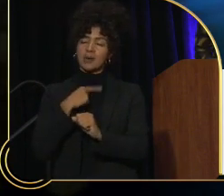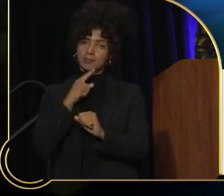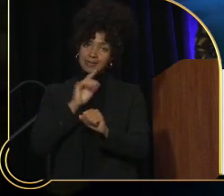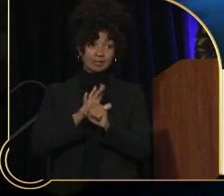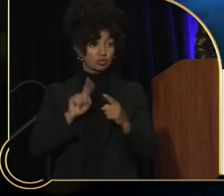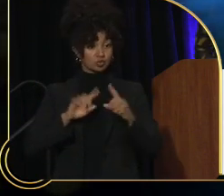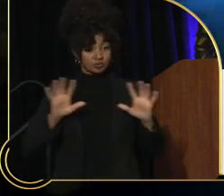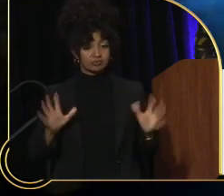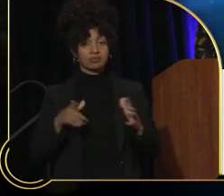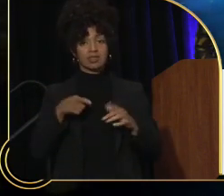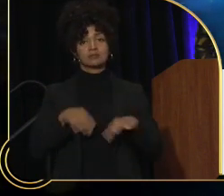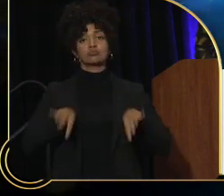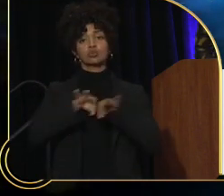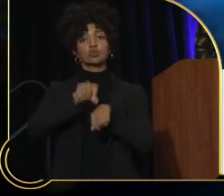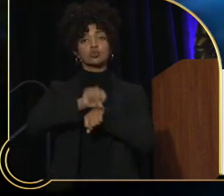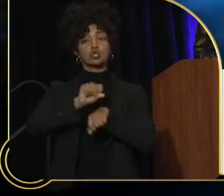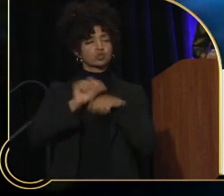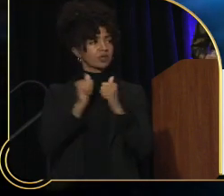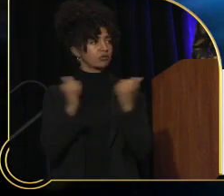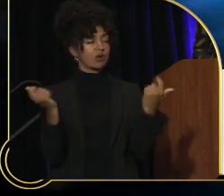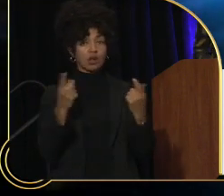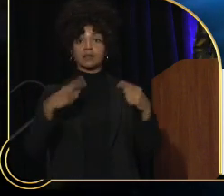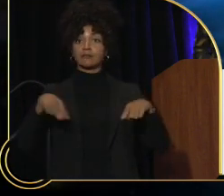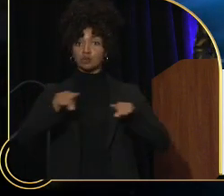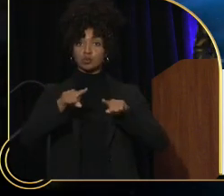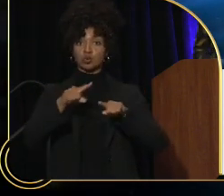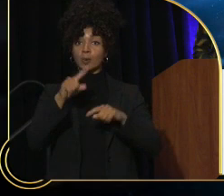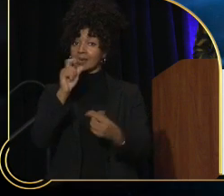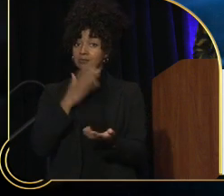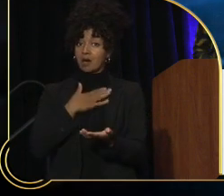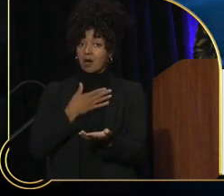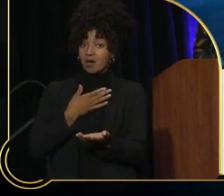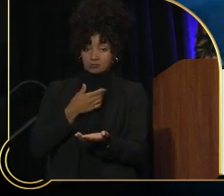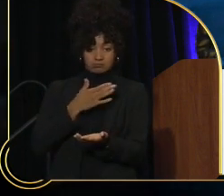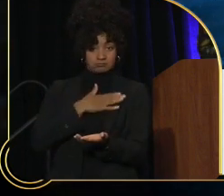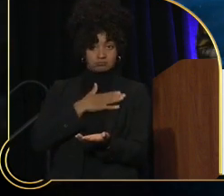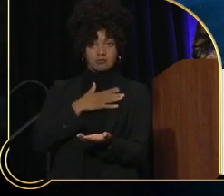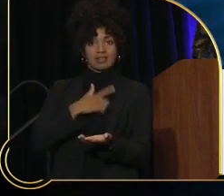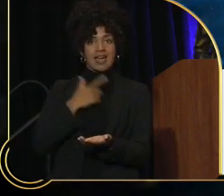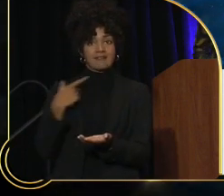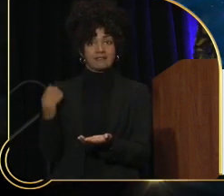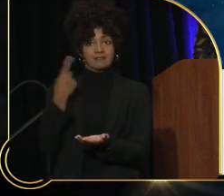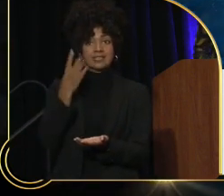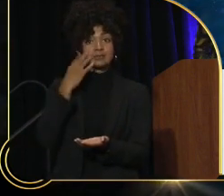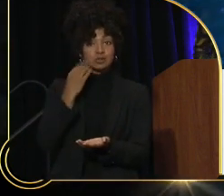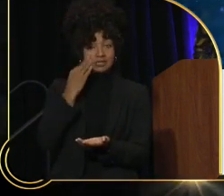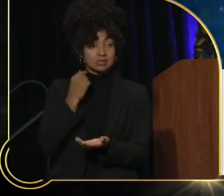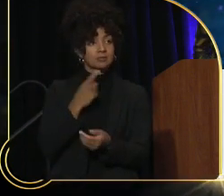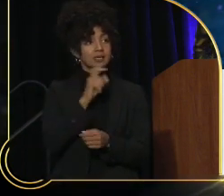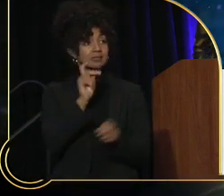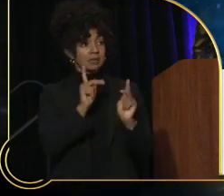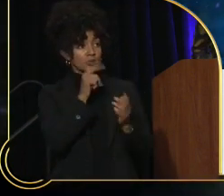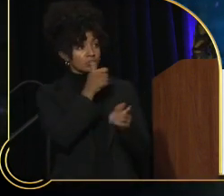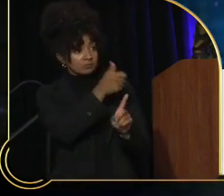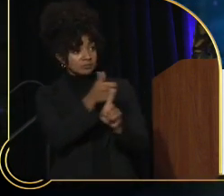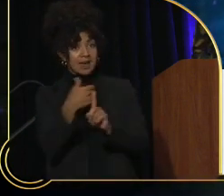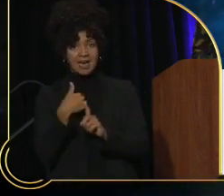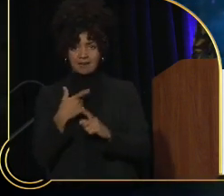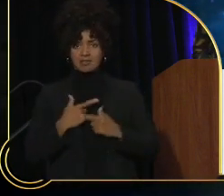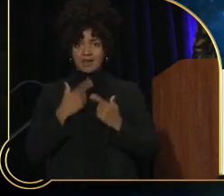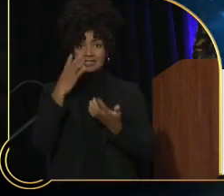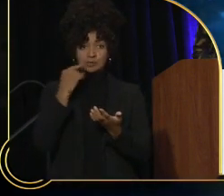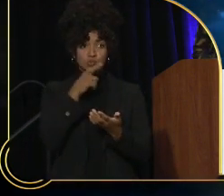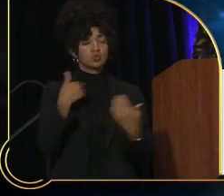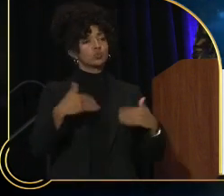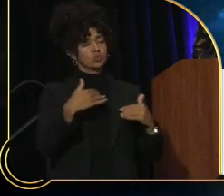you because of my own life experiences, because of the people with lived experience who have deeply impacted